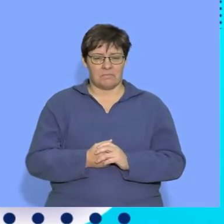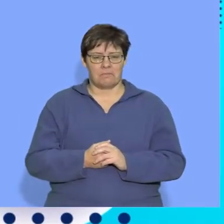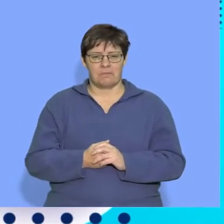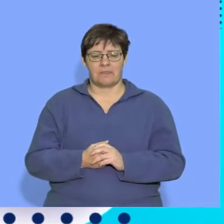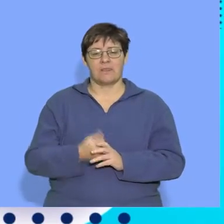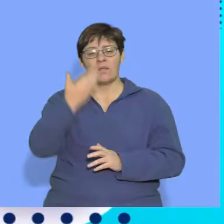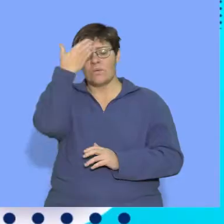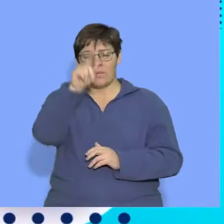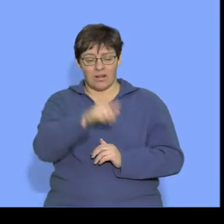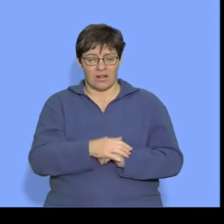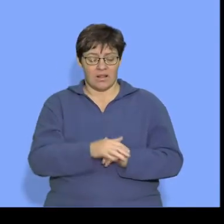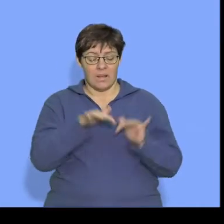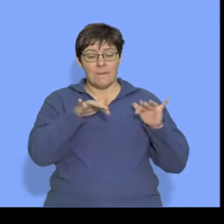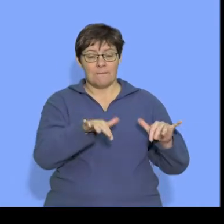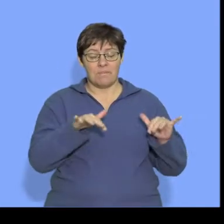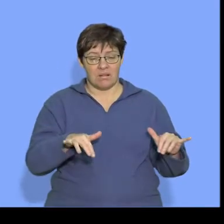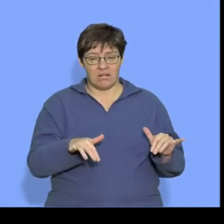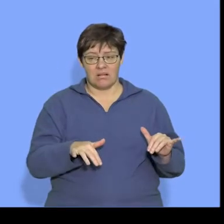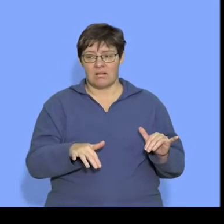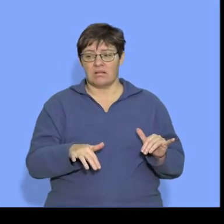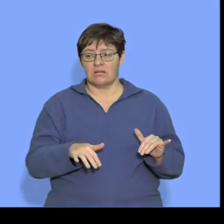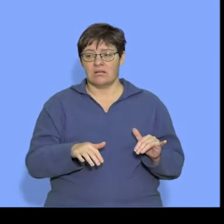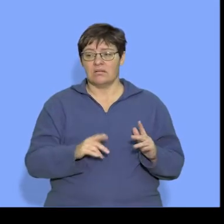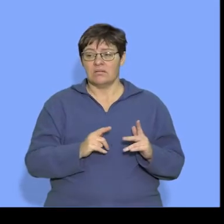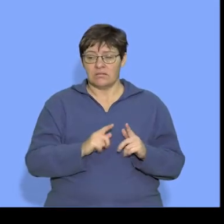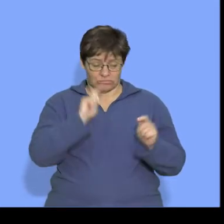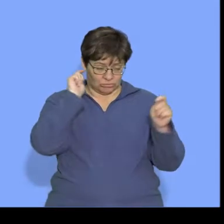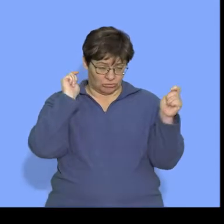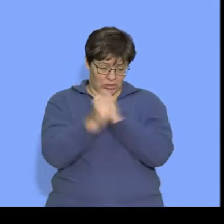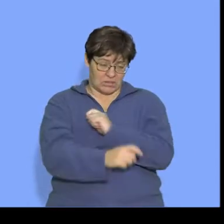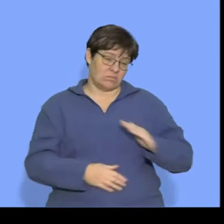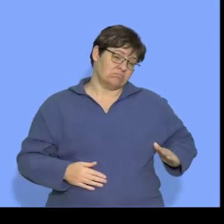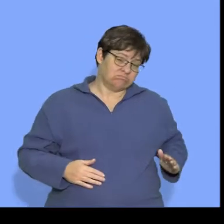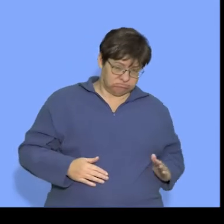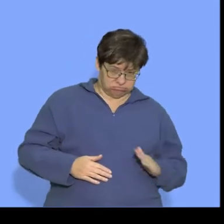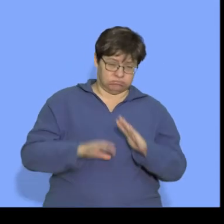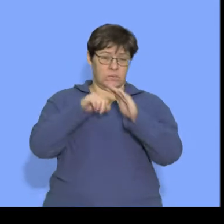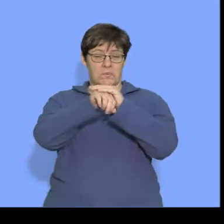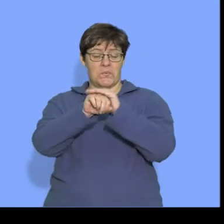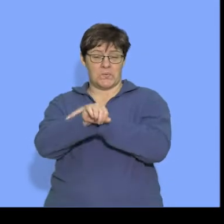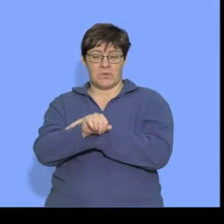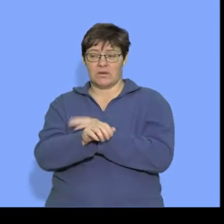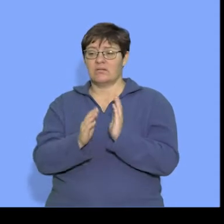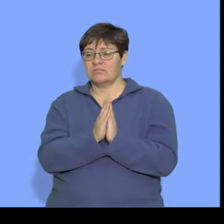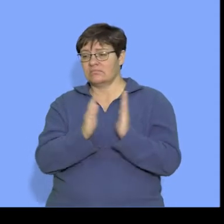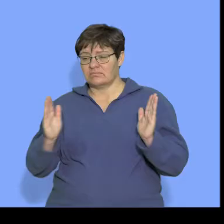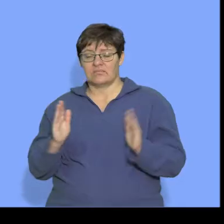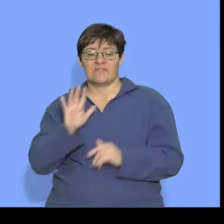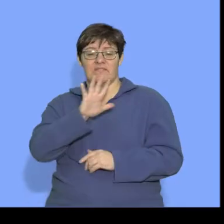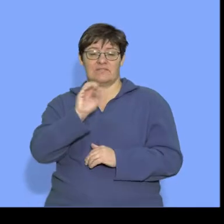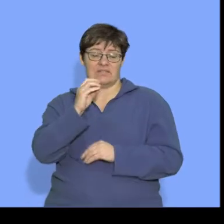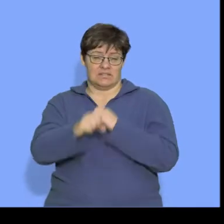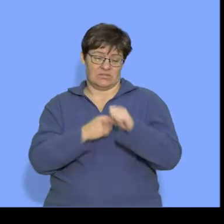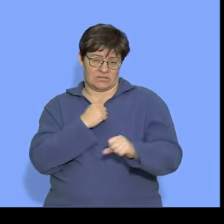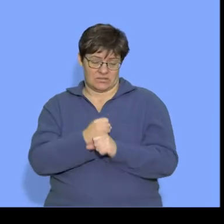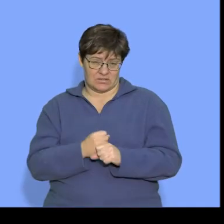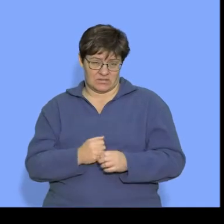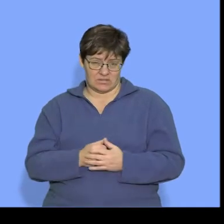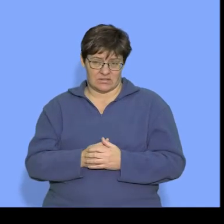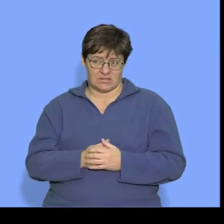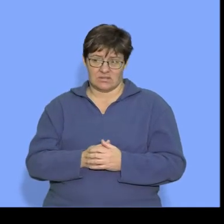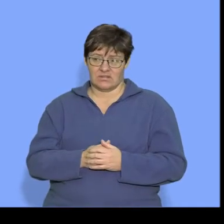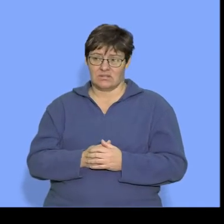that the population has significantly changed over the last 50 years, and that